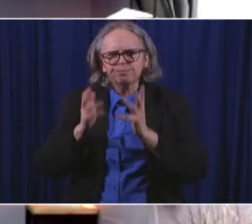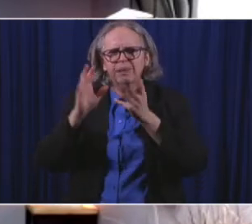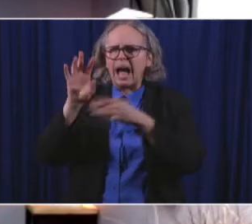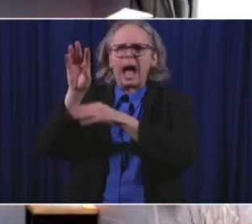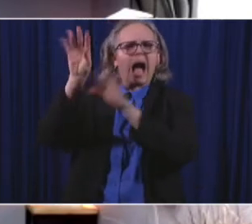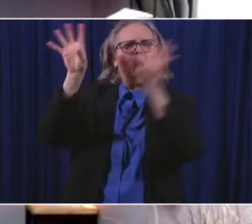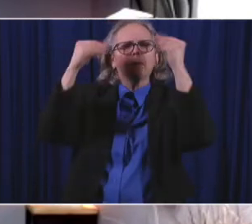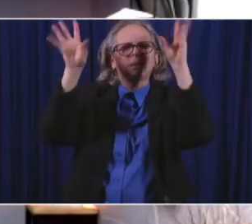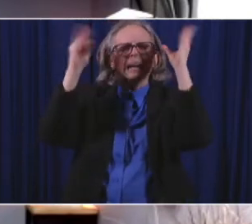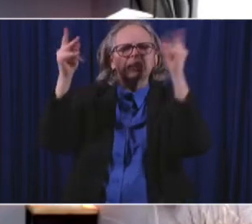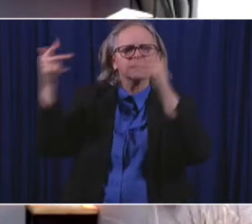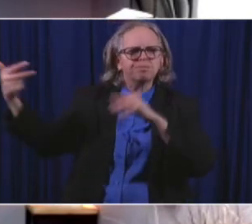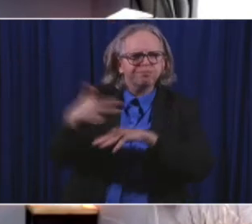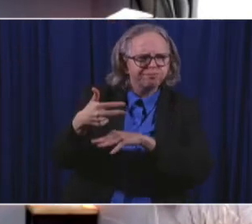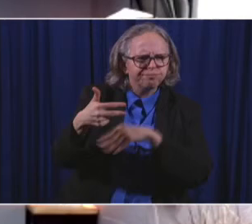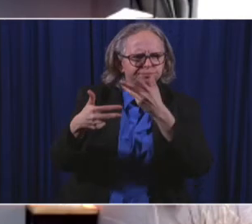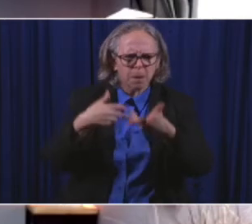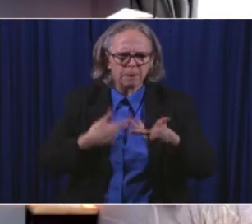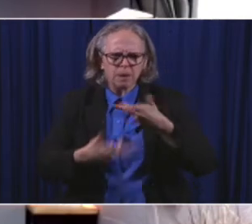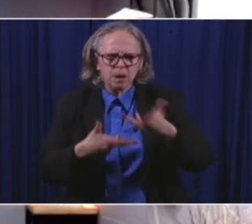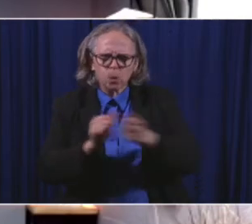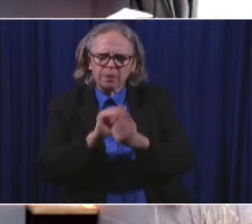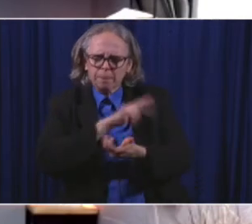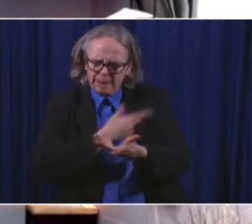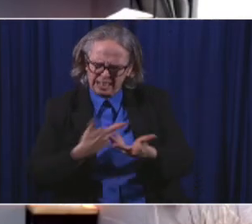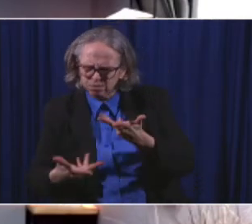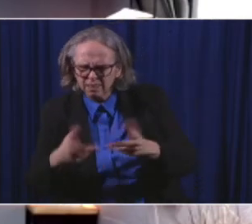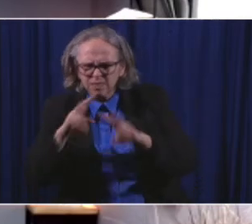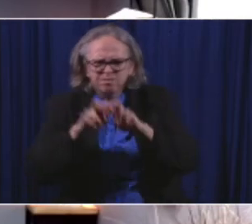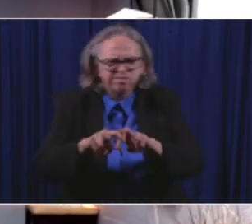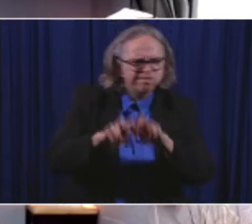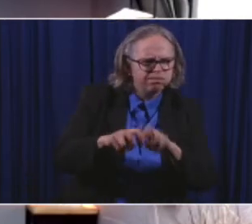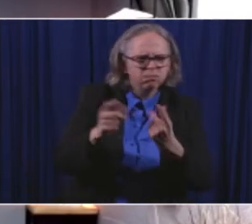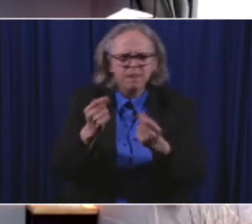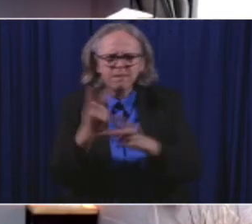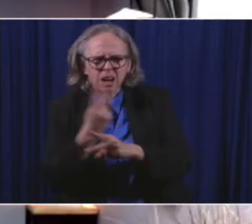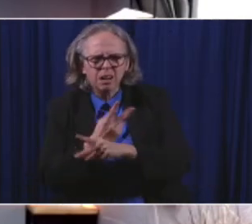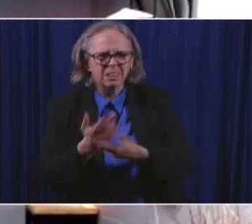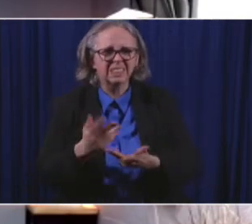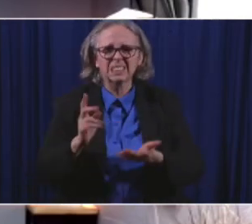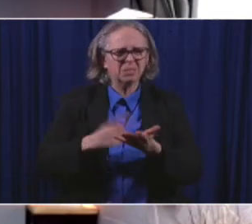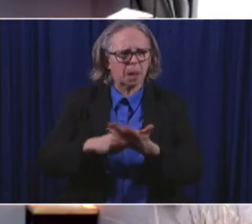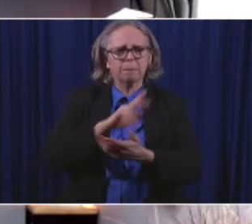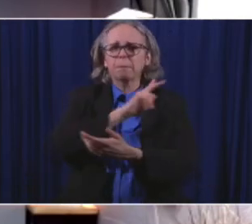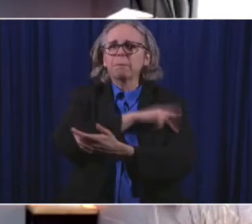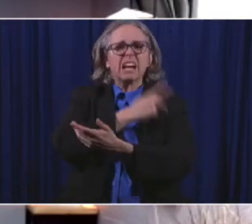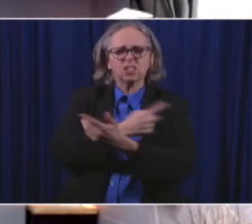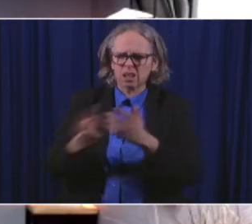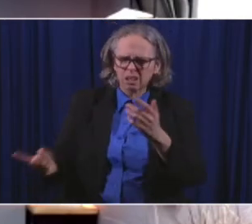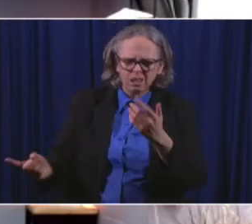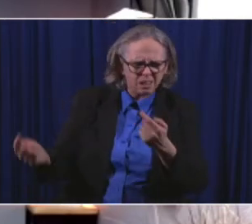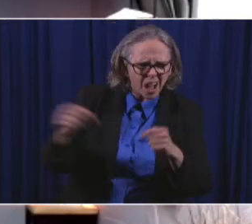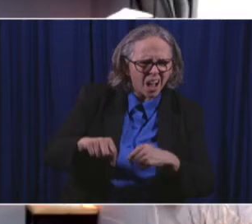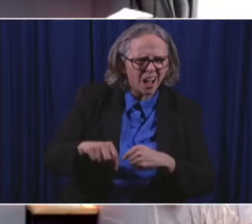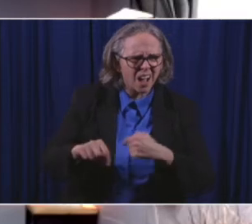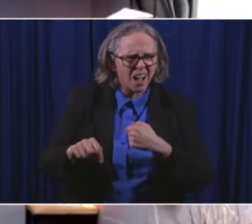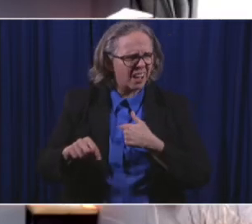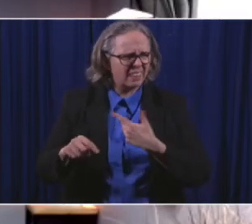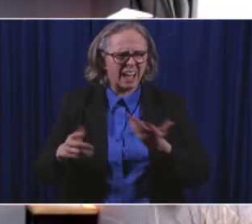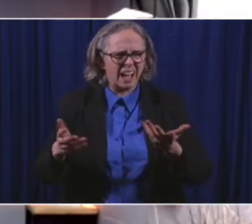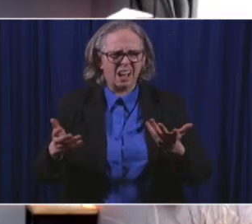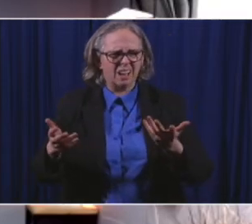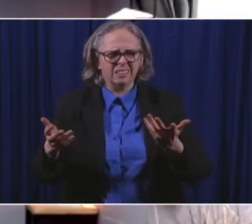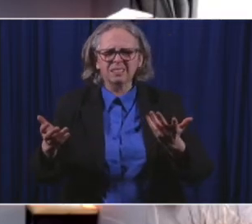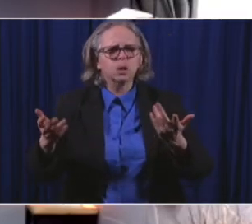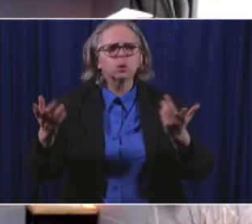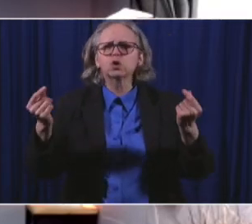care. A lot of times when patients come in and they're in distress, it's all hands on deck. So we're